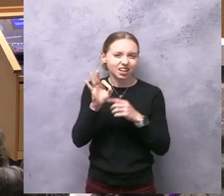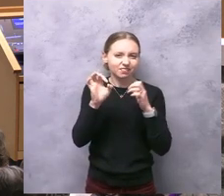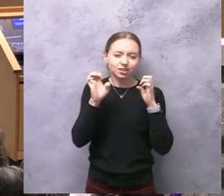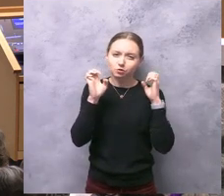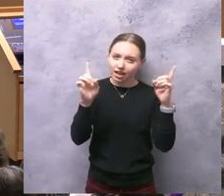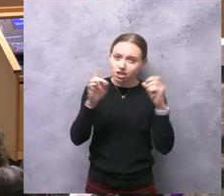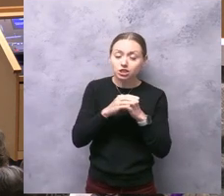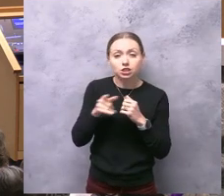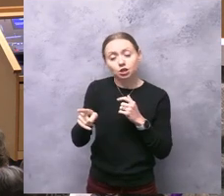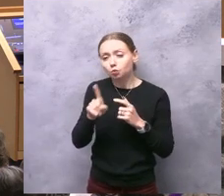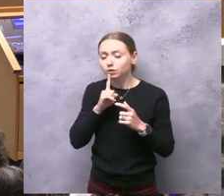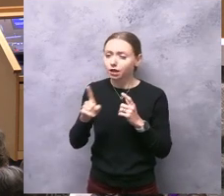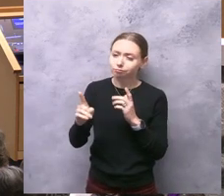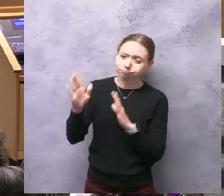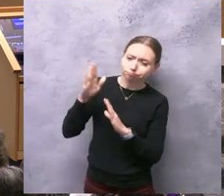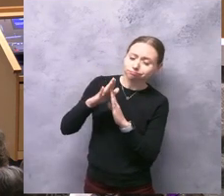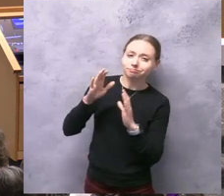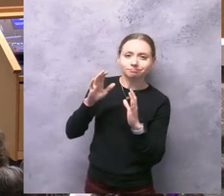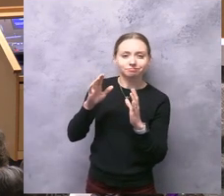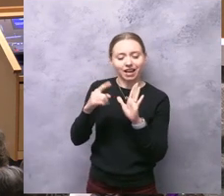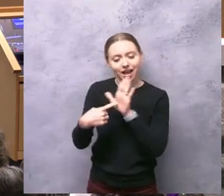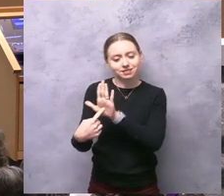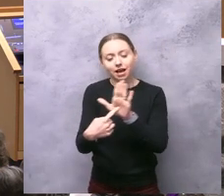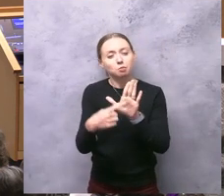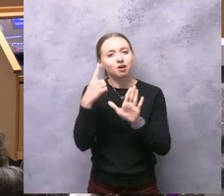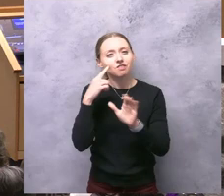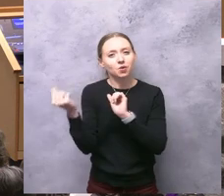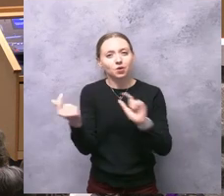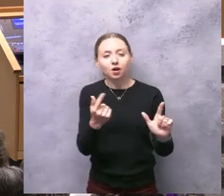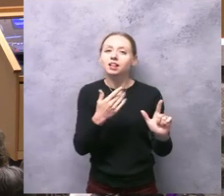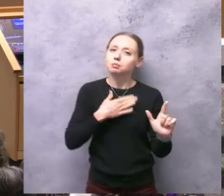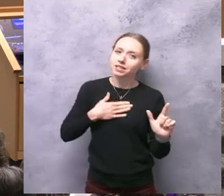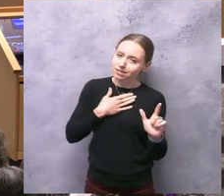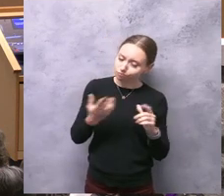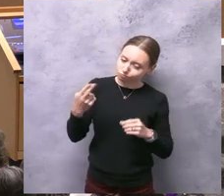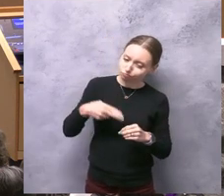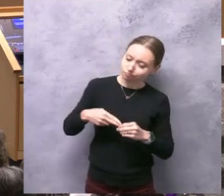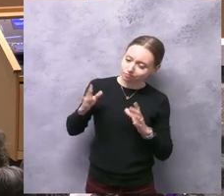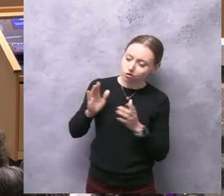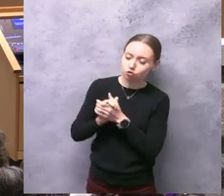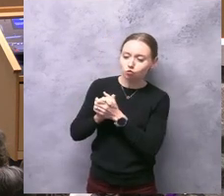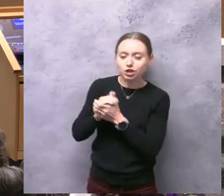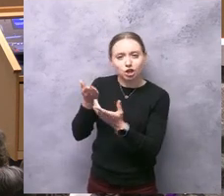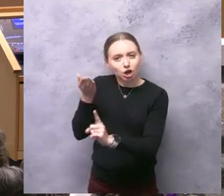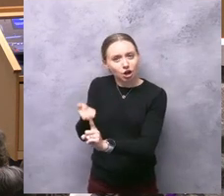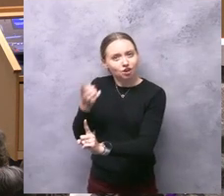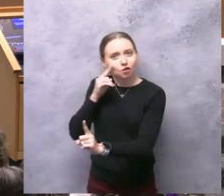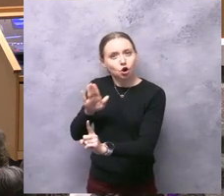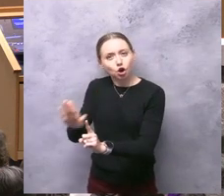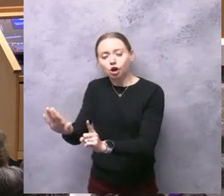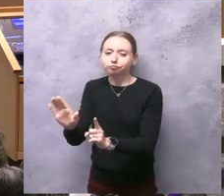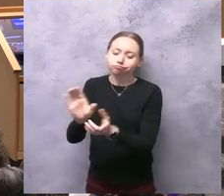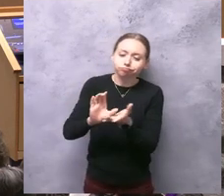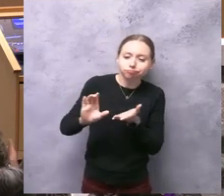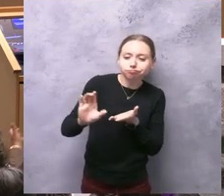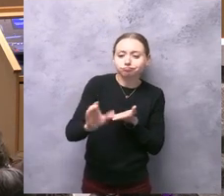and the shining example for all. Please join me in congratulating her for outstanding contributions to our school community, and thank you for being an inspiration to us